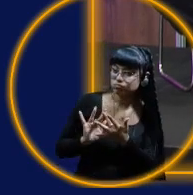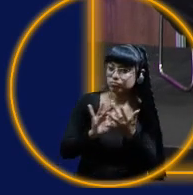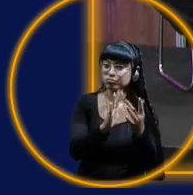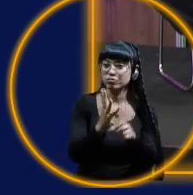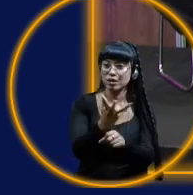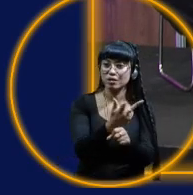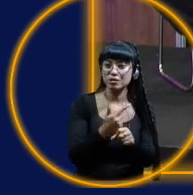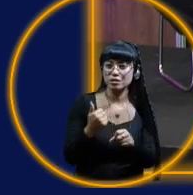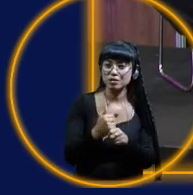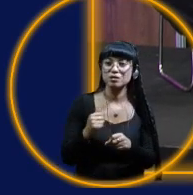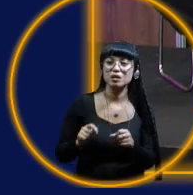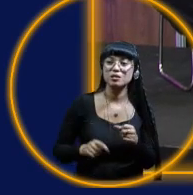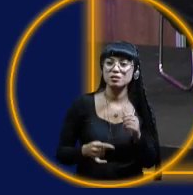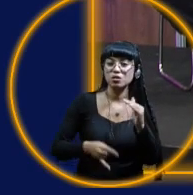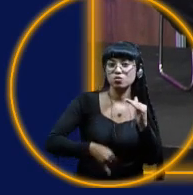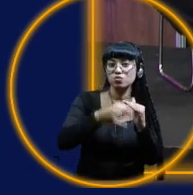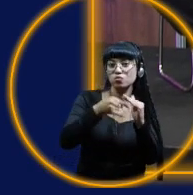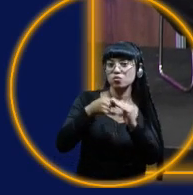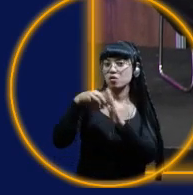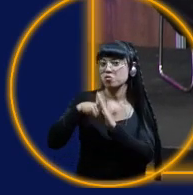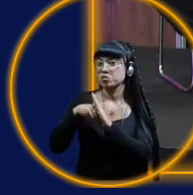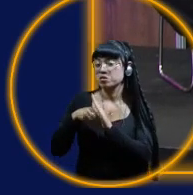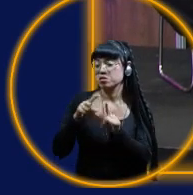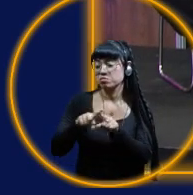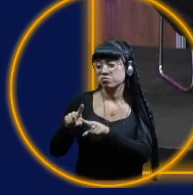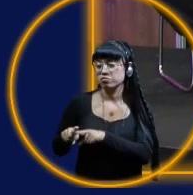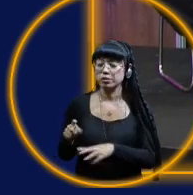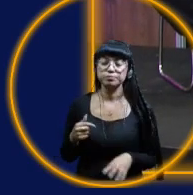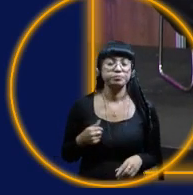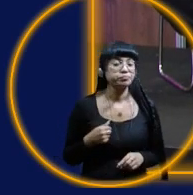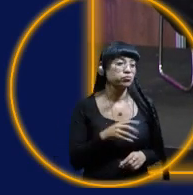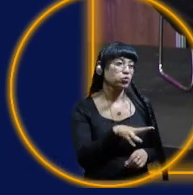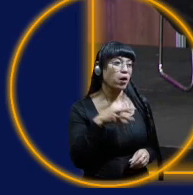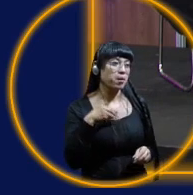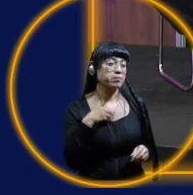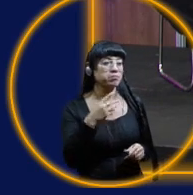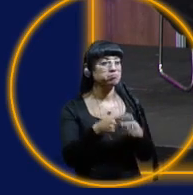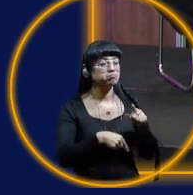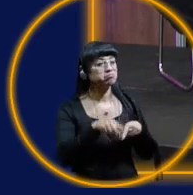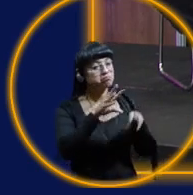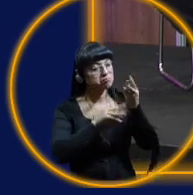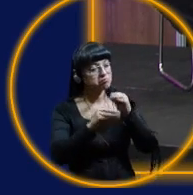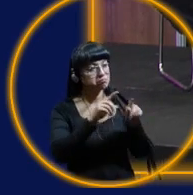I have learned some things that really help, like